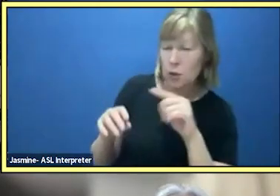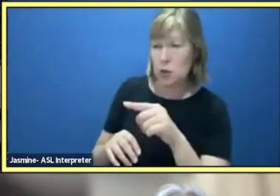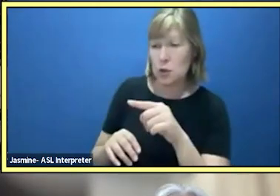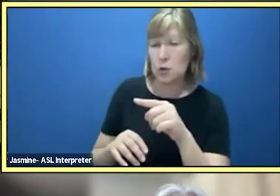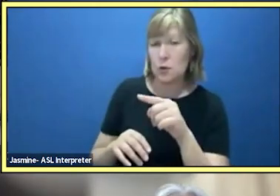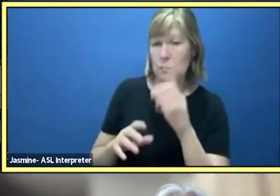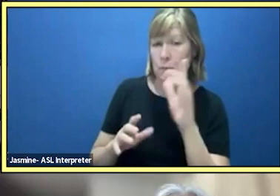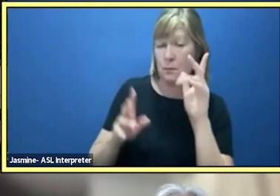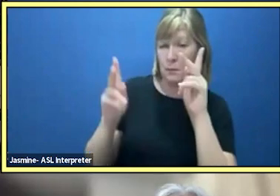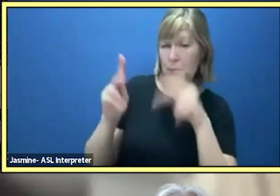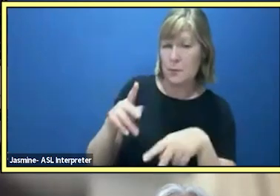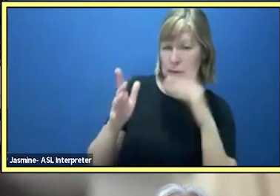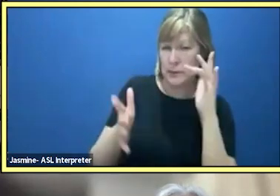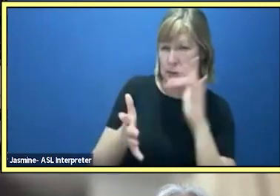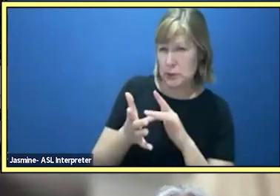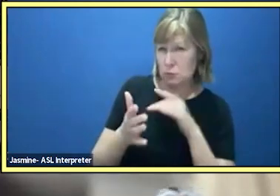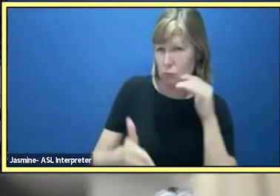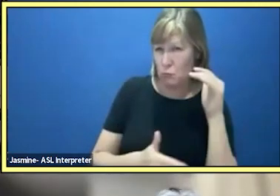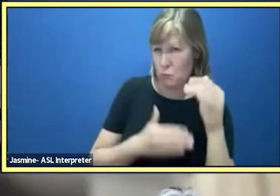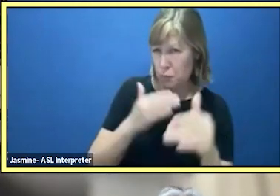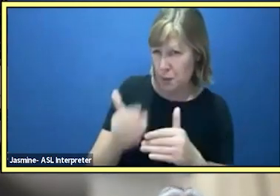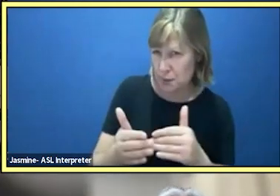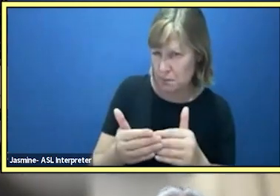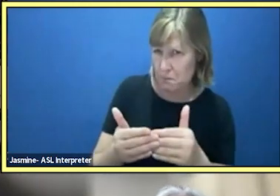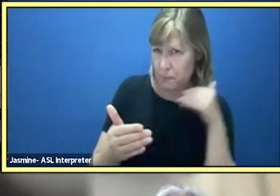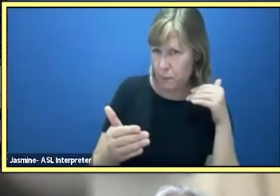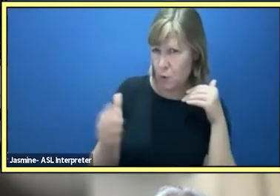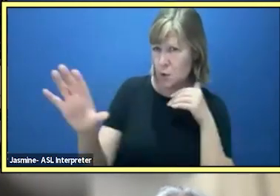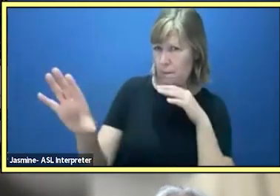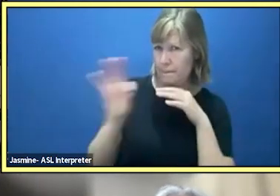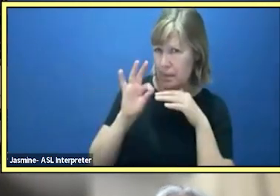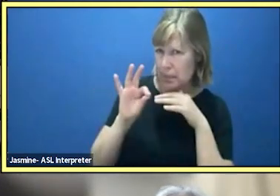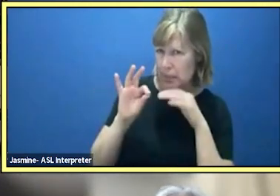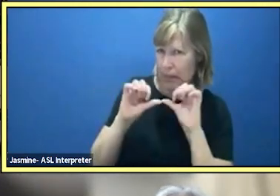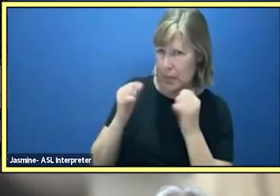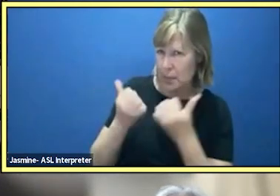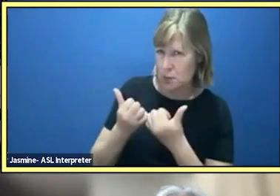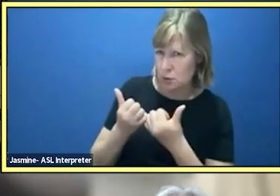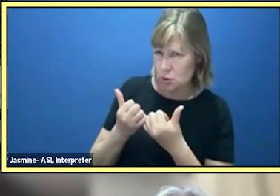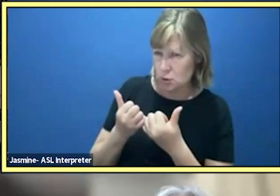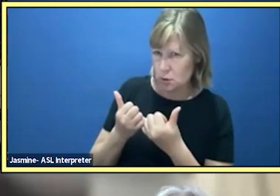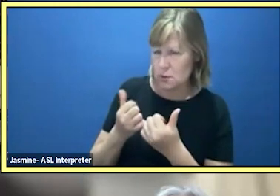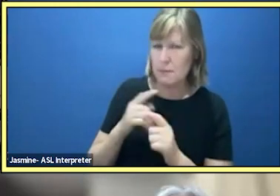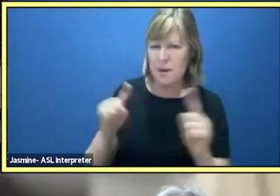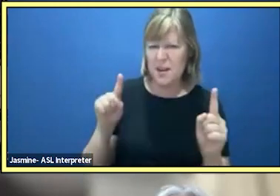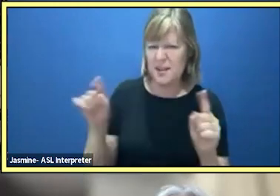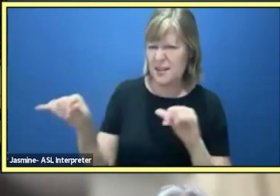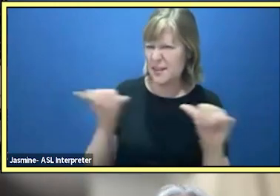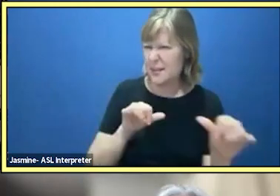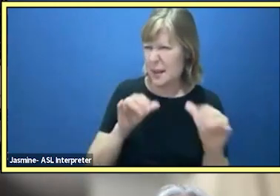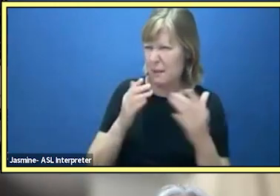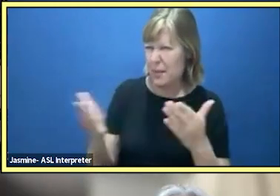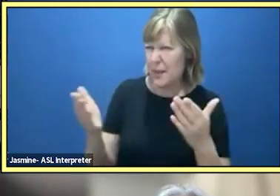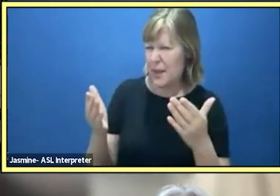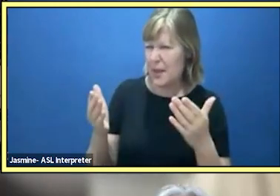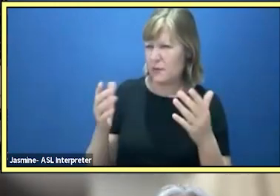do before you pick the agents, all that, and then but it's all just kind of one of the same thing with different phases, kind of. And